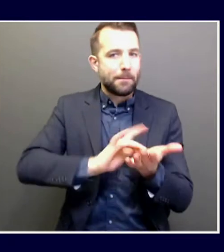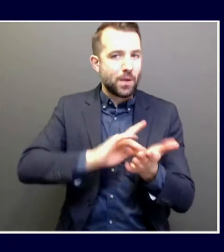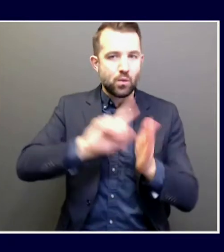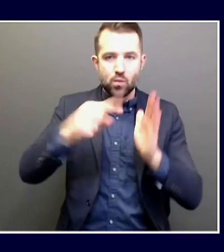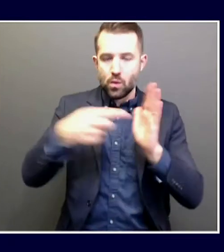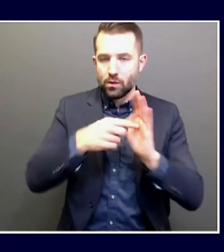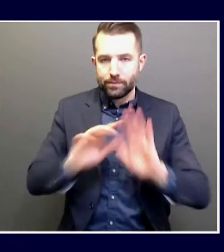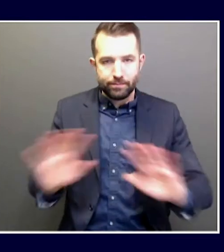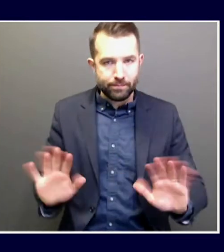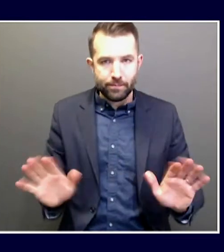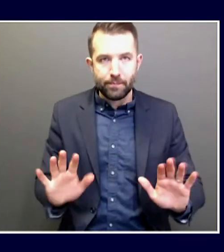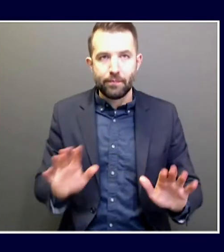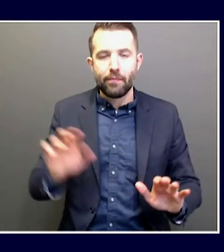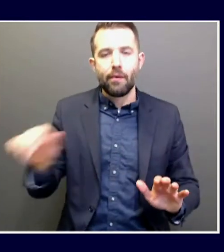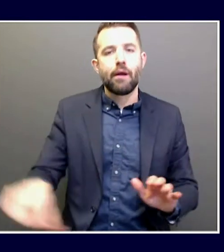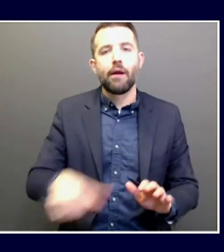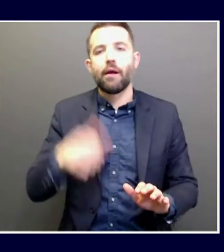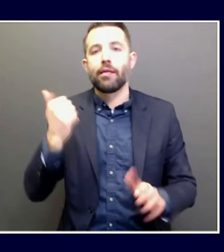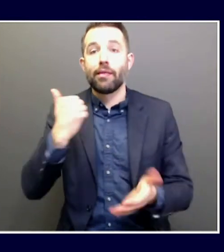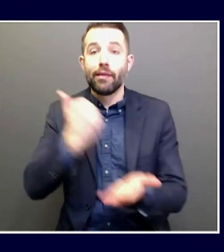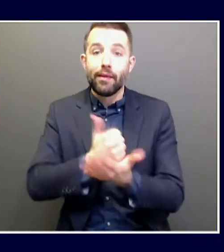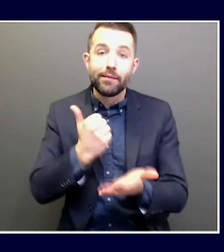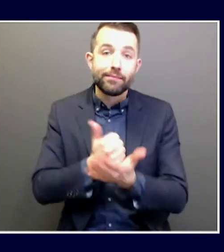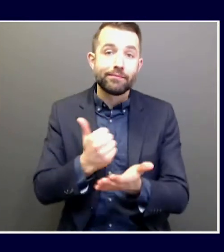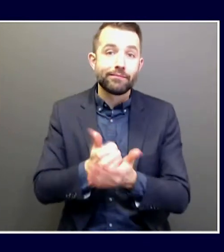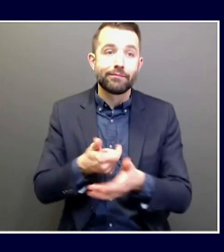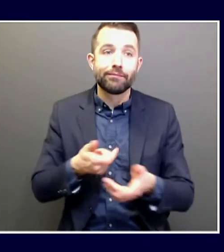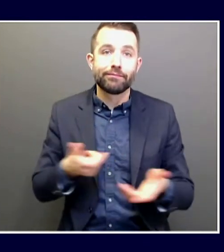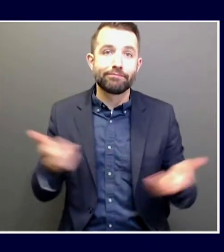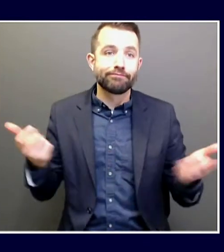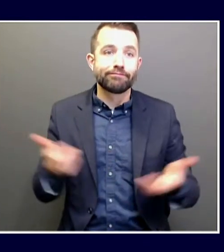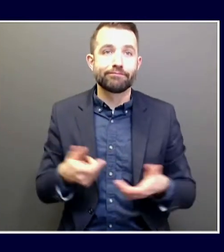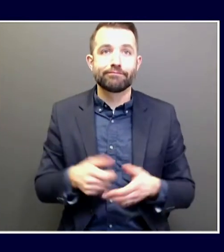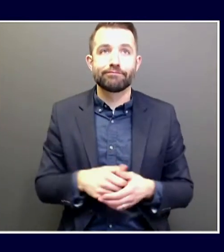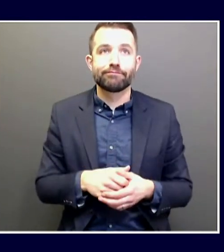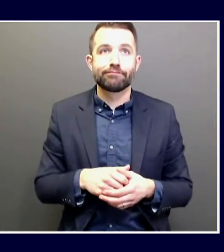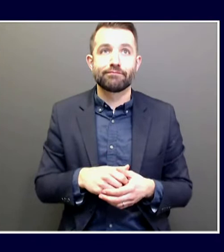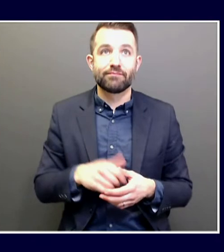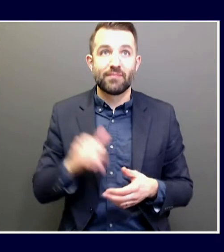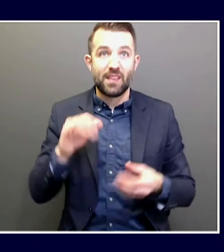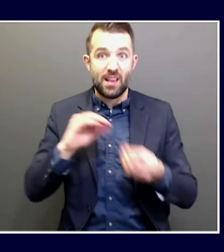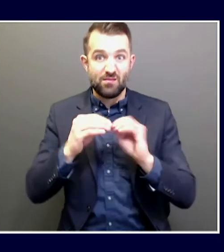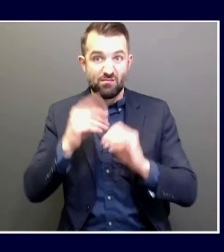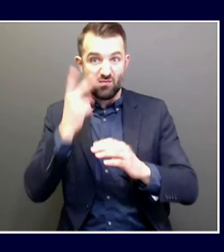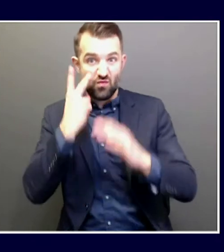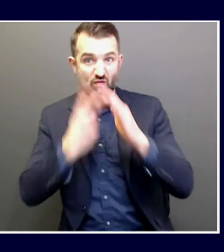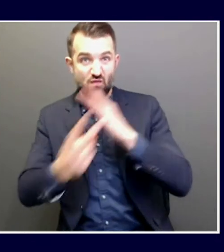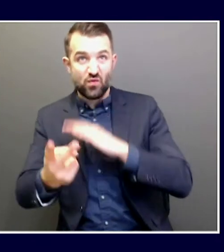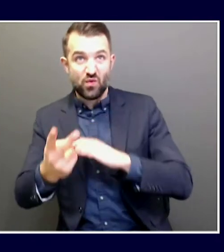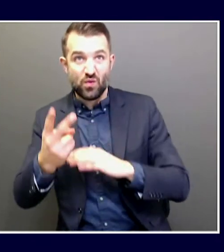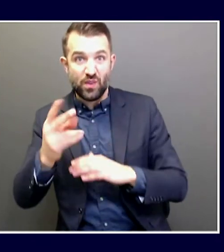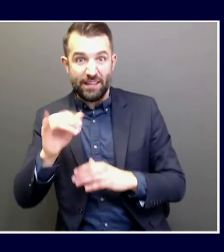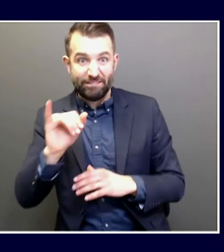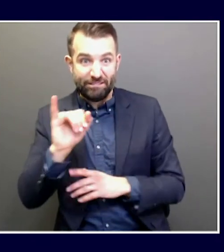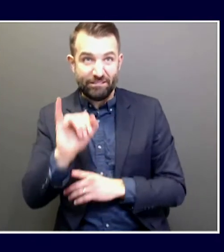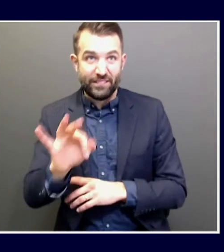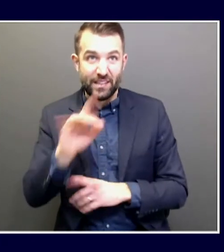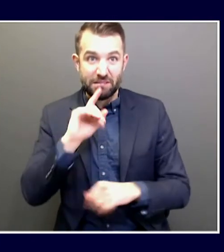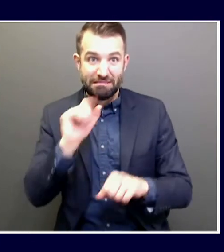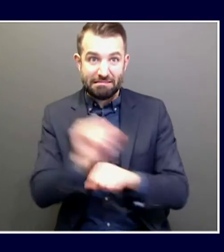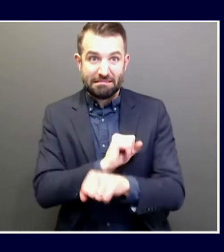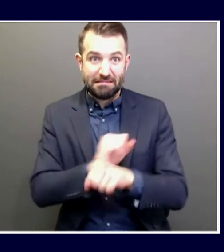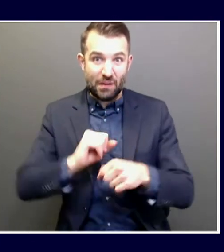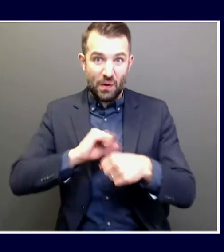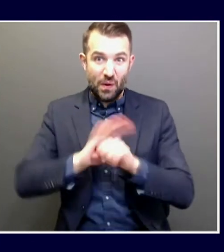helps decompress the hospital. Because going back to some of those projections, if we're anticipating more people with COVID-19 in